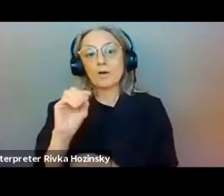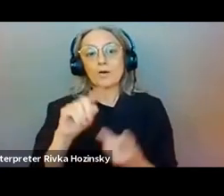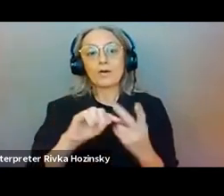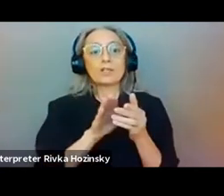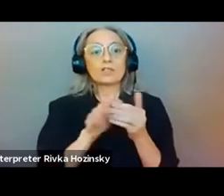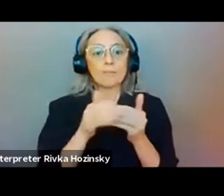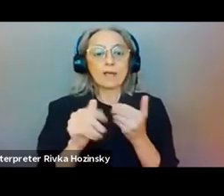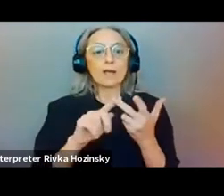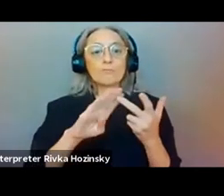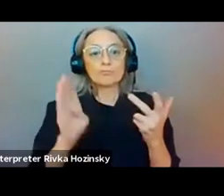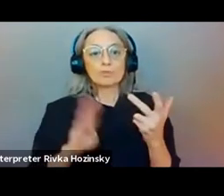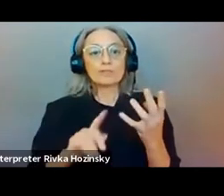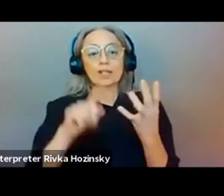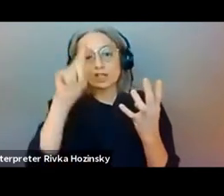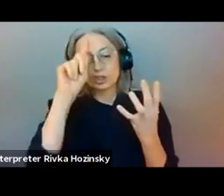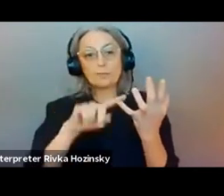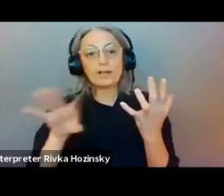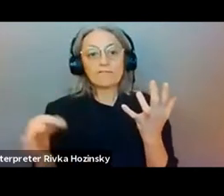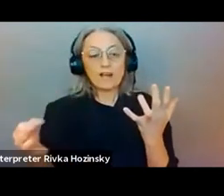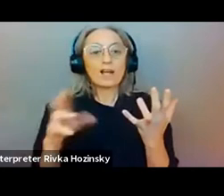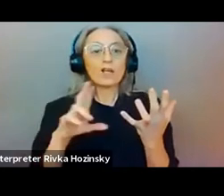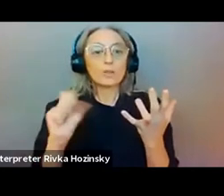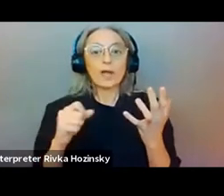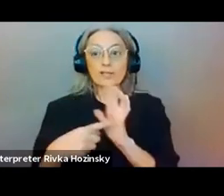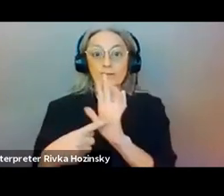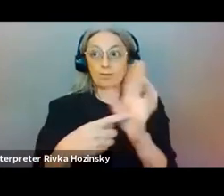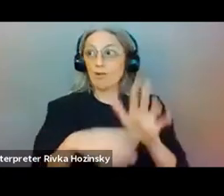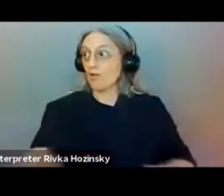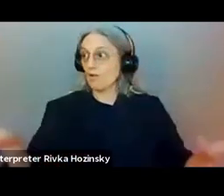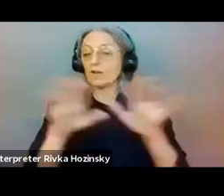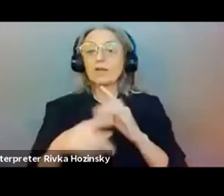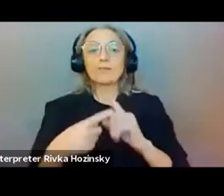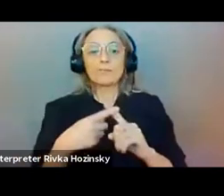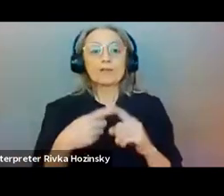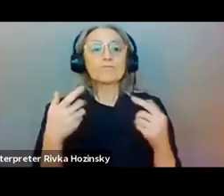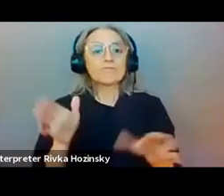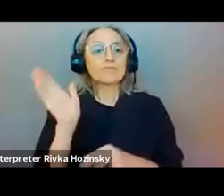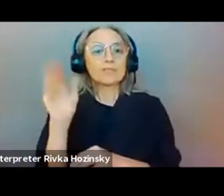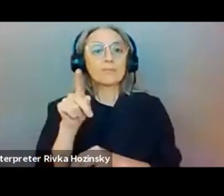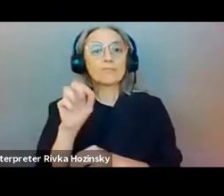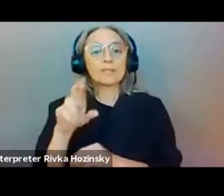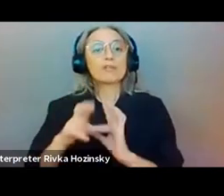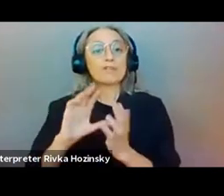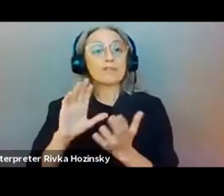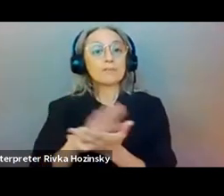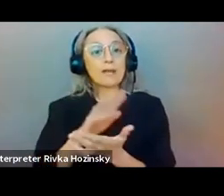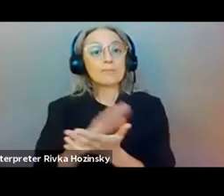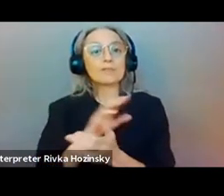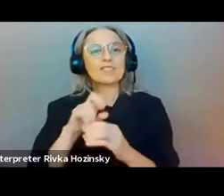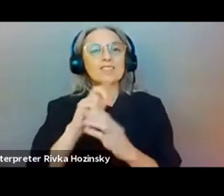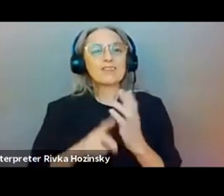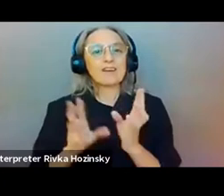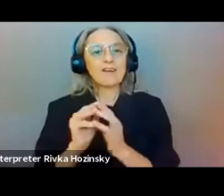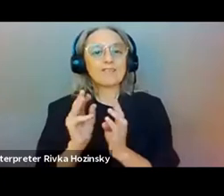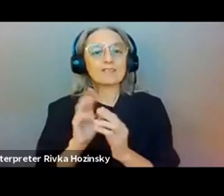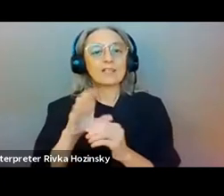Jamaica, Brazil, Germany, France, and the United States. And she has presented peer-reviewed papers at design conferences in